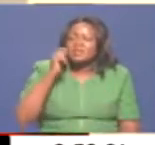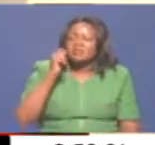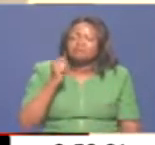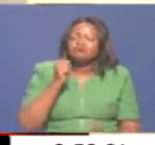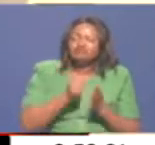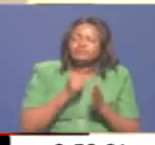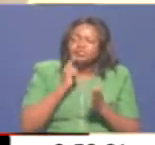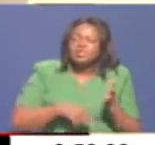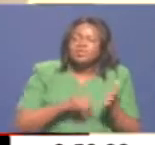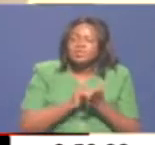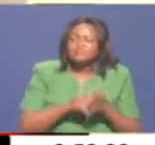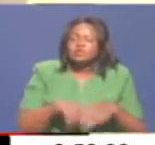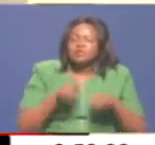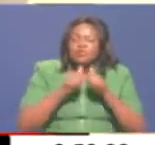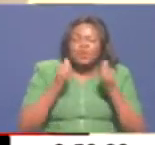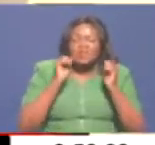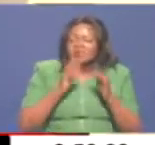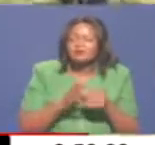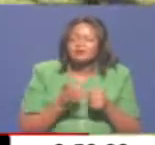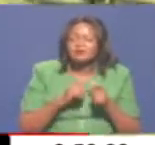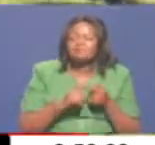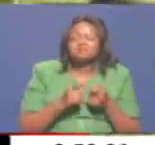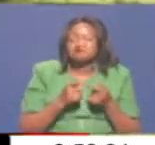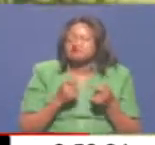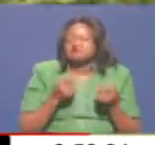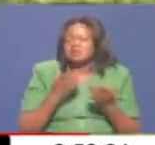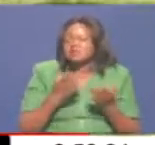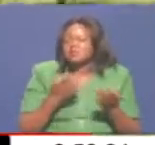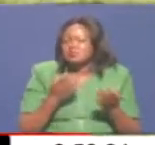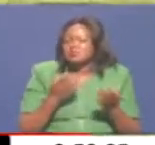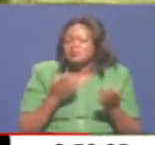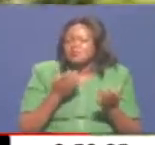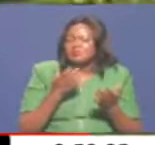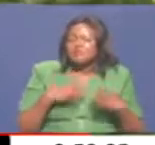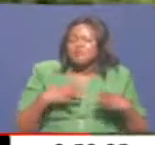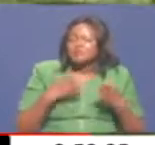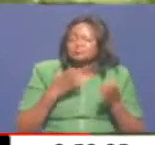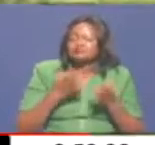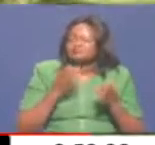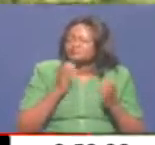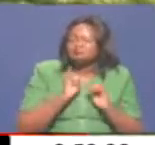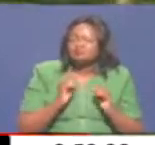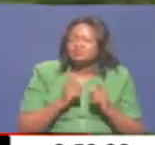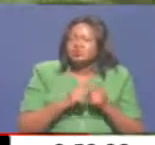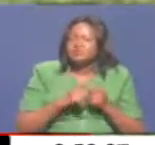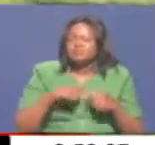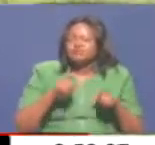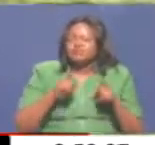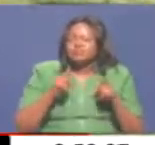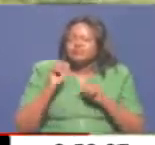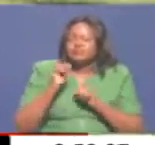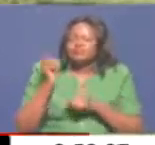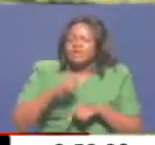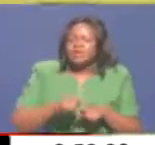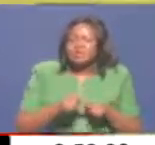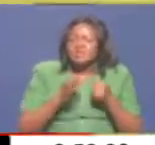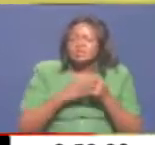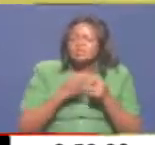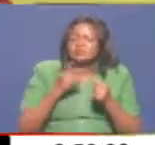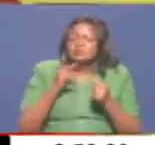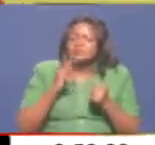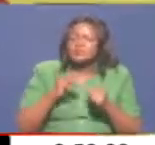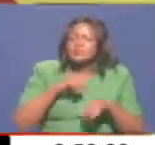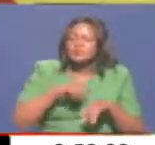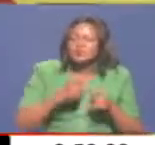was incompatible with passenger services. The ride from Nakuru to Kisumu at a maximum speed of 80 kilometers per hour on